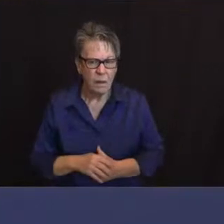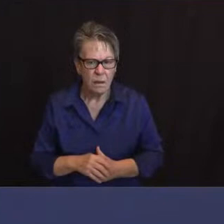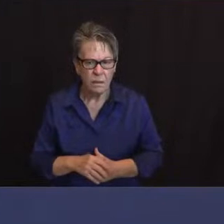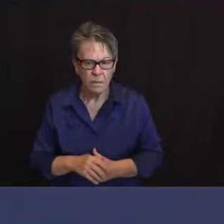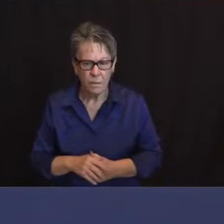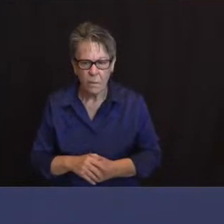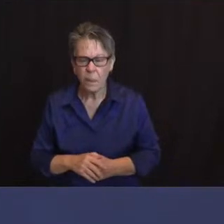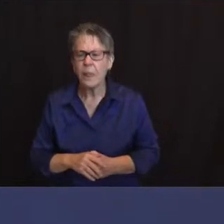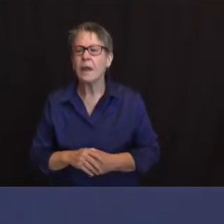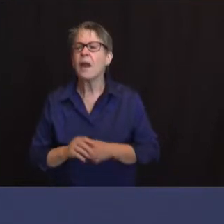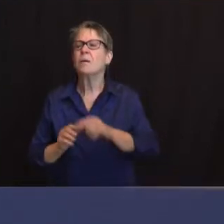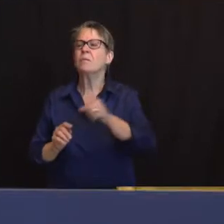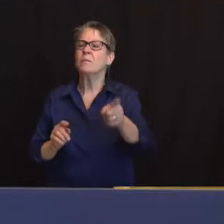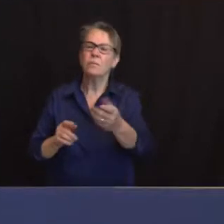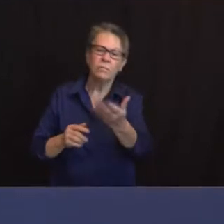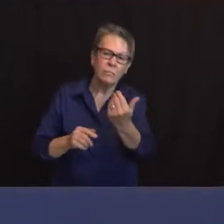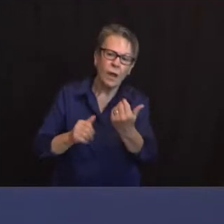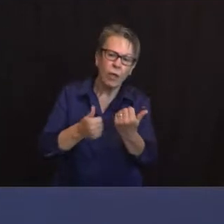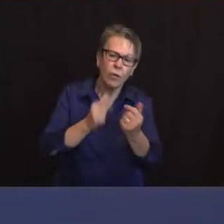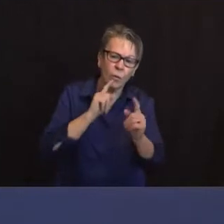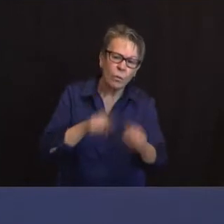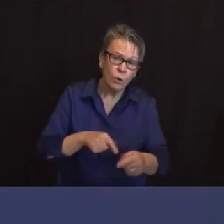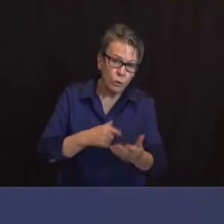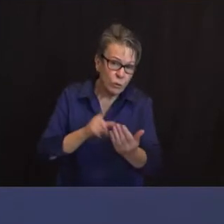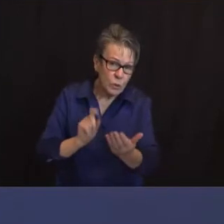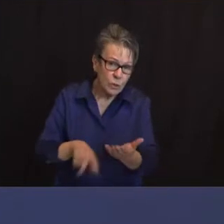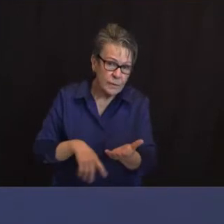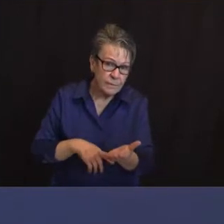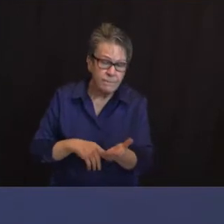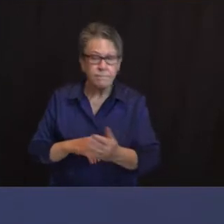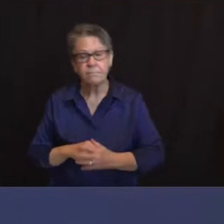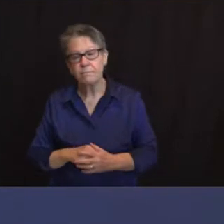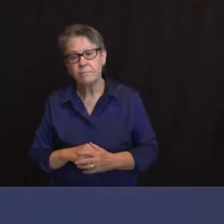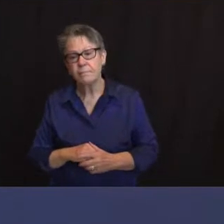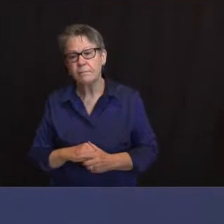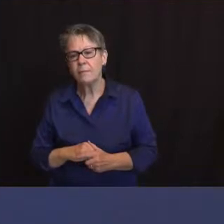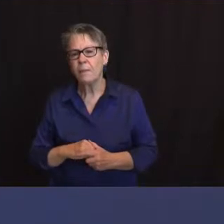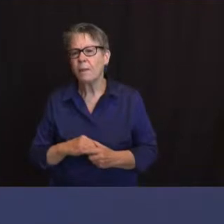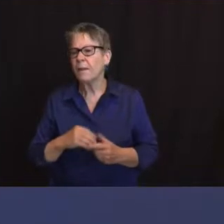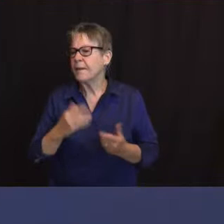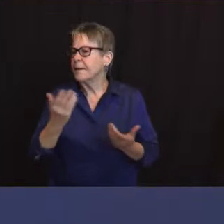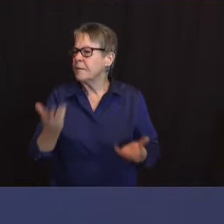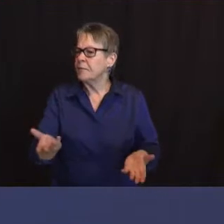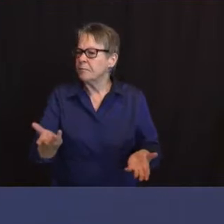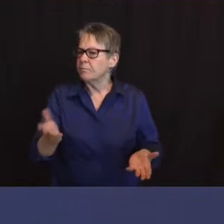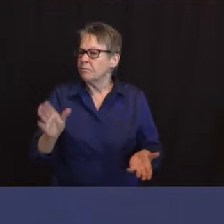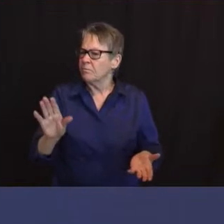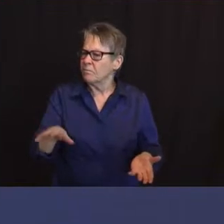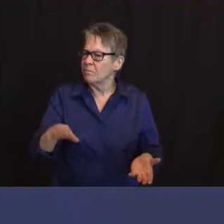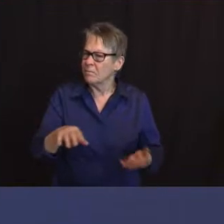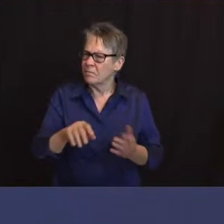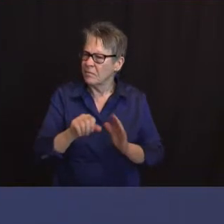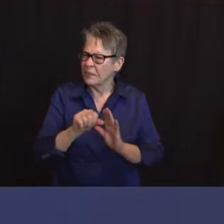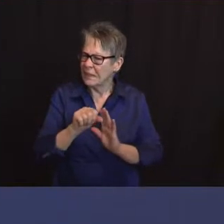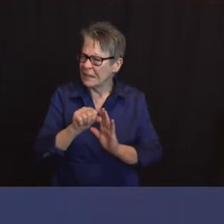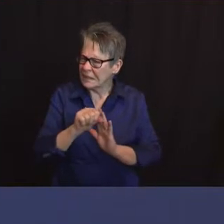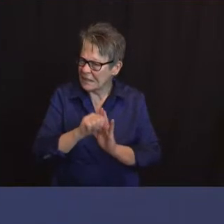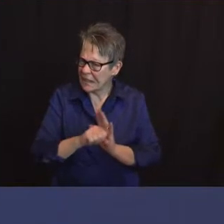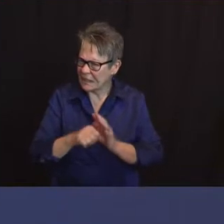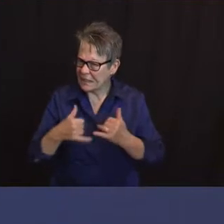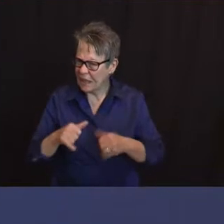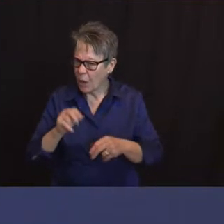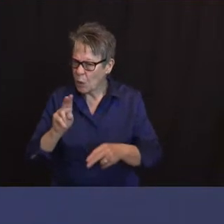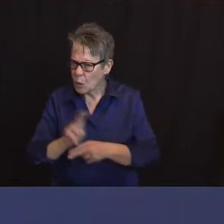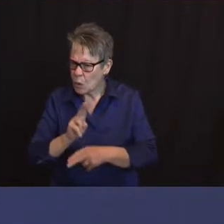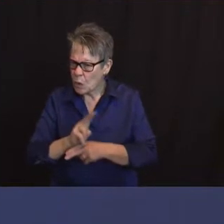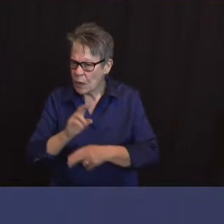Good afternoon, Good Commissioner. afternoon. Good afternoon. Excuse me, Commissioner. Is the state still using Cali report to determine reopening day